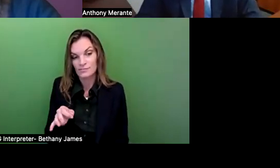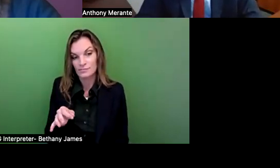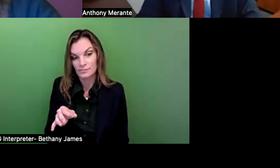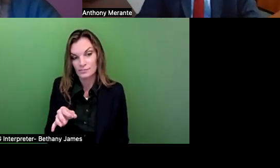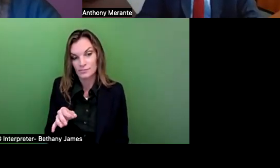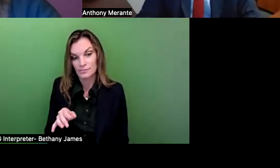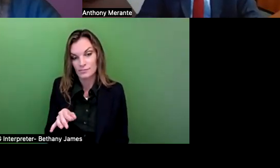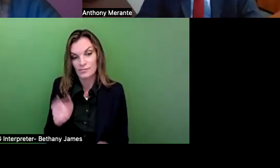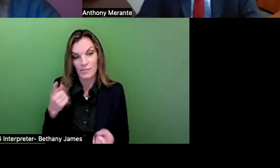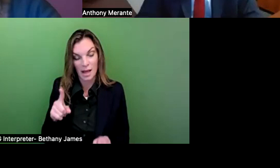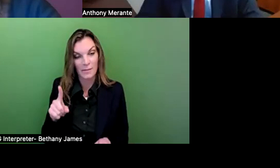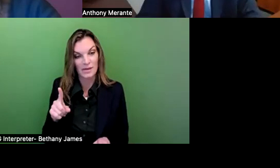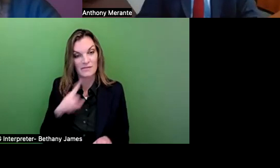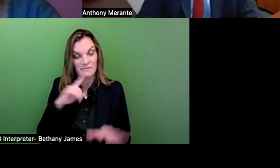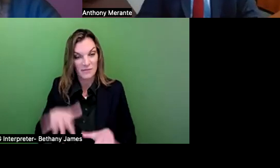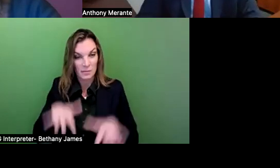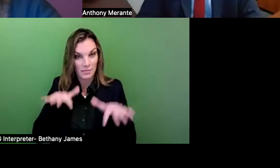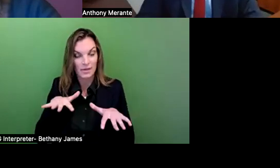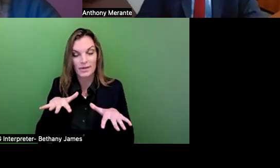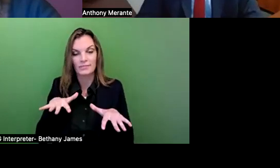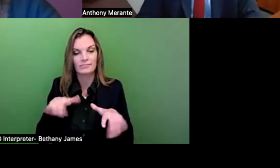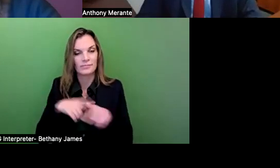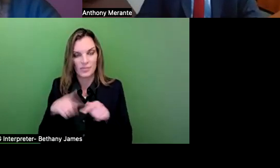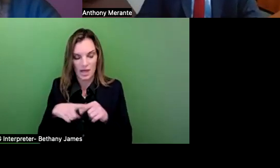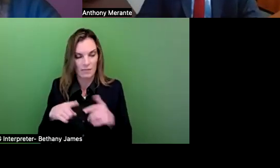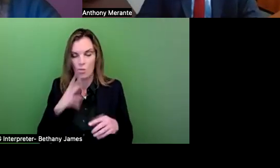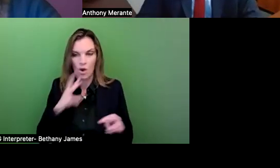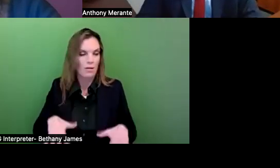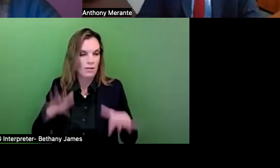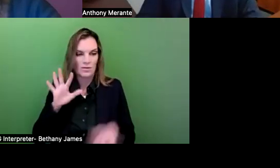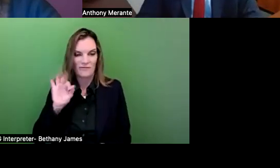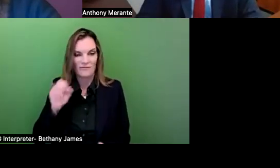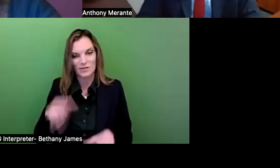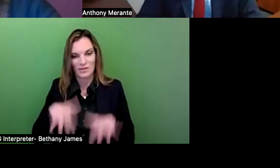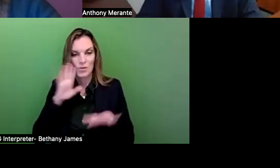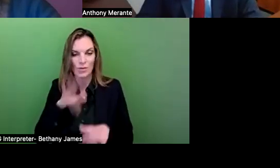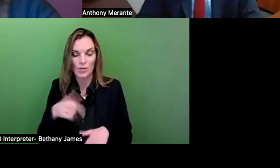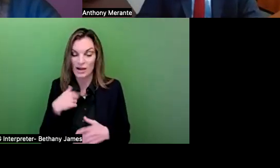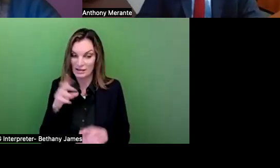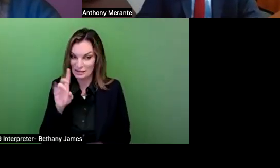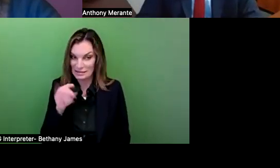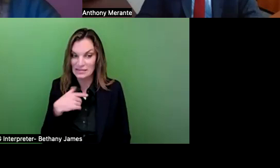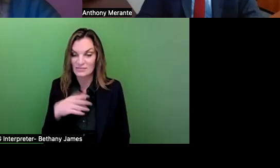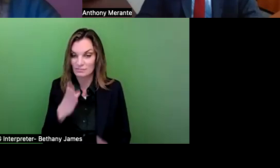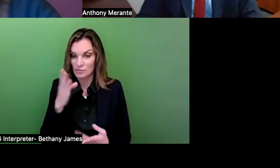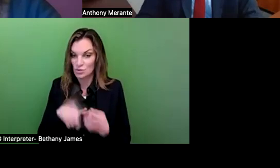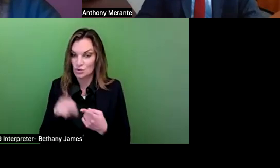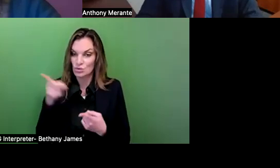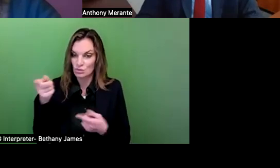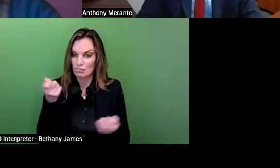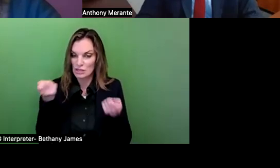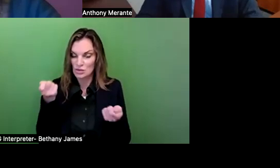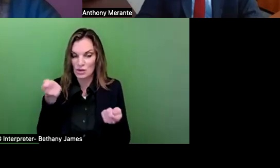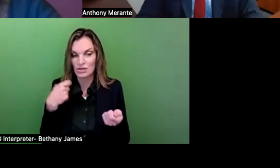little flash flooding, and the next thing you know, we're underwater. I have been a big proponent, and I've even proposed it to the administration. What